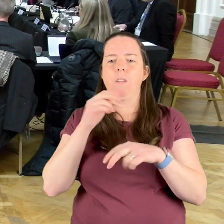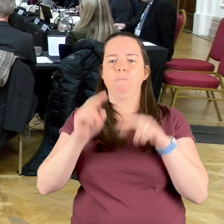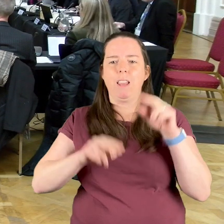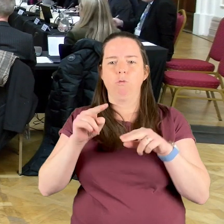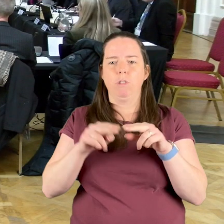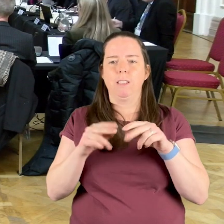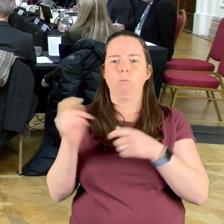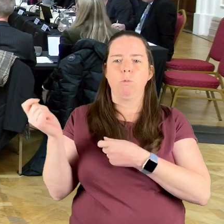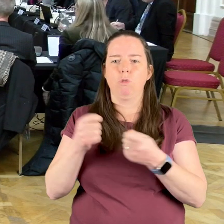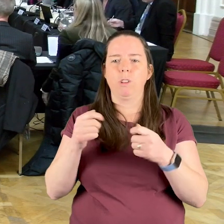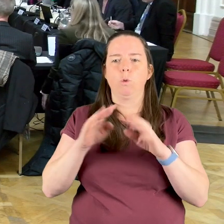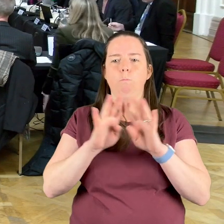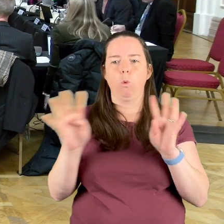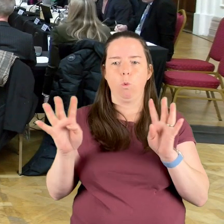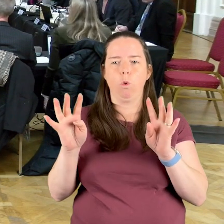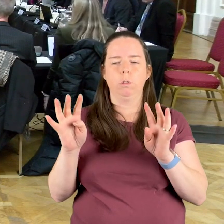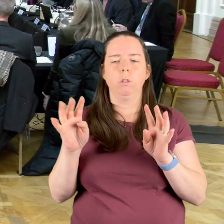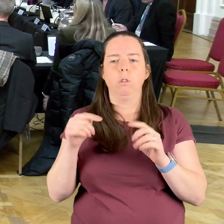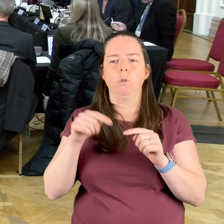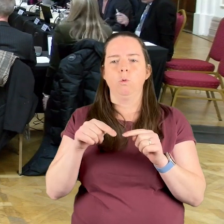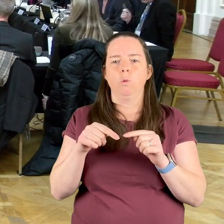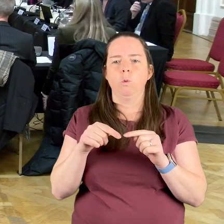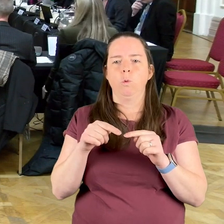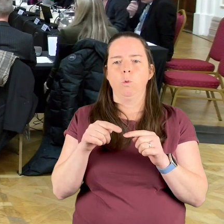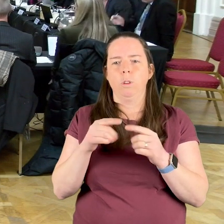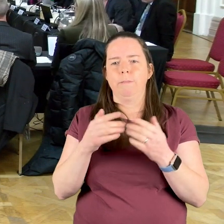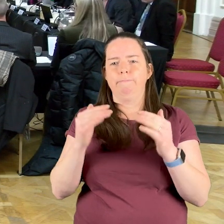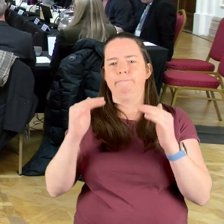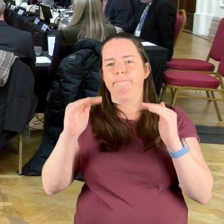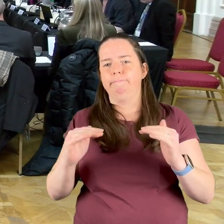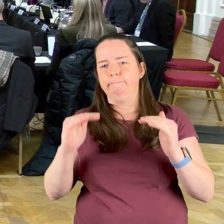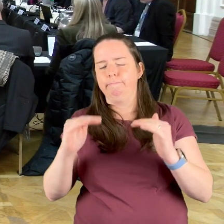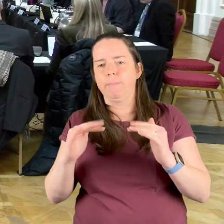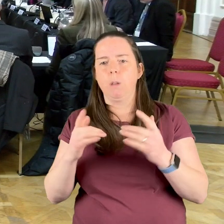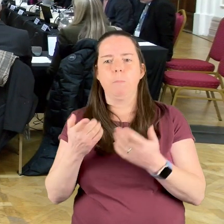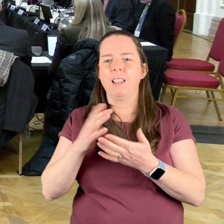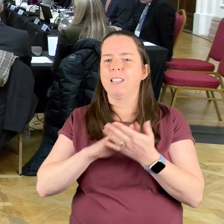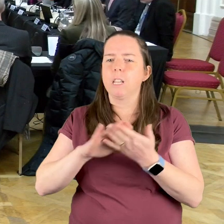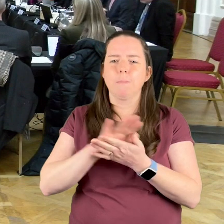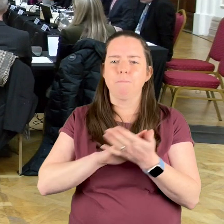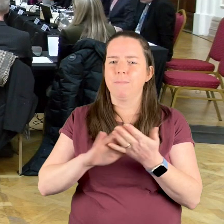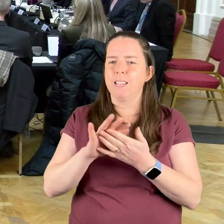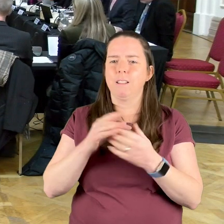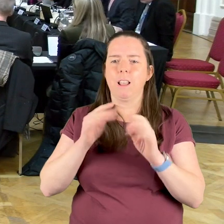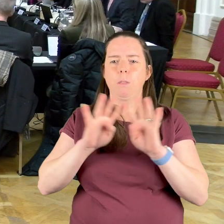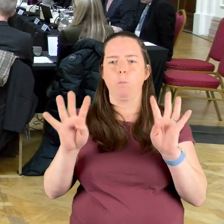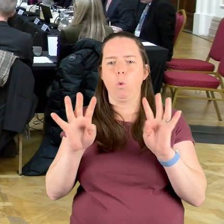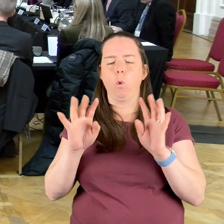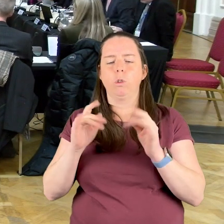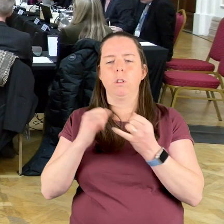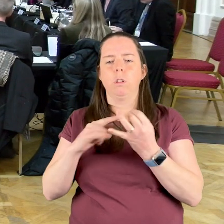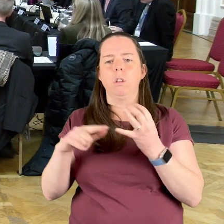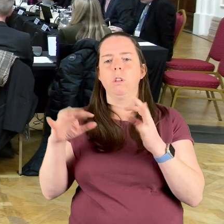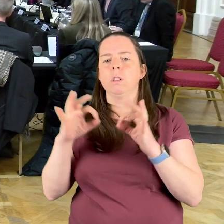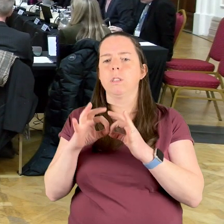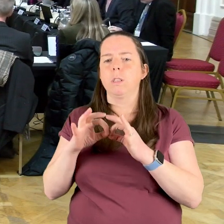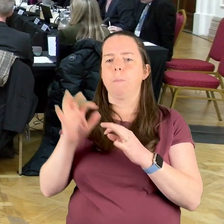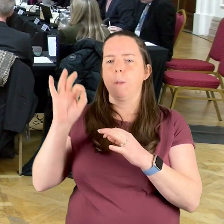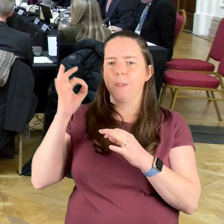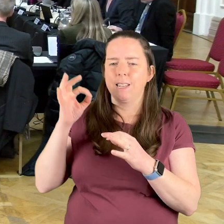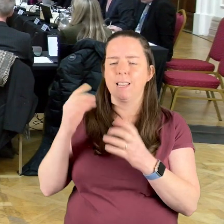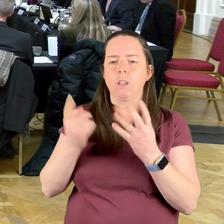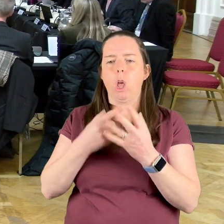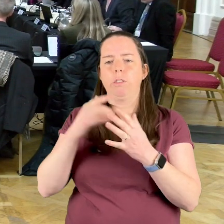that we bring to this board and to keep them in the sort of low 30s, and that doesn't mean